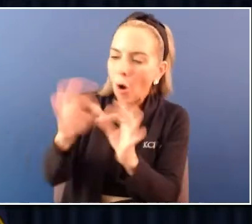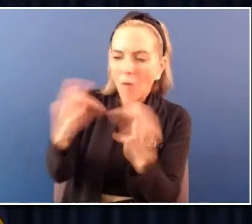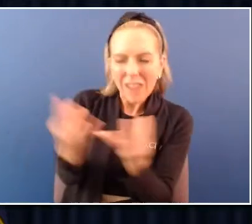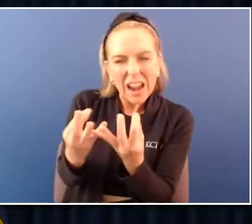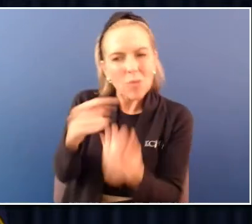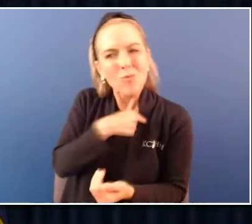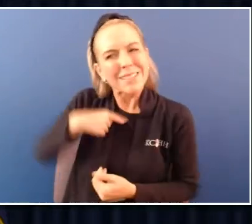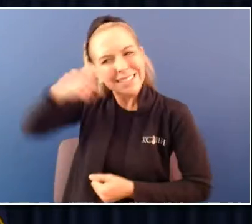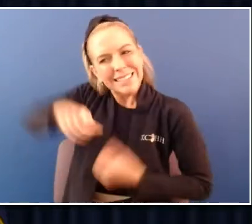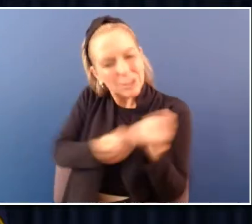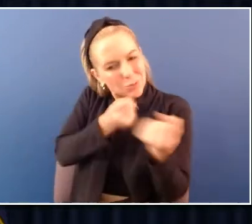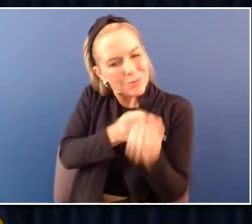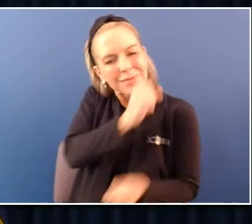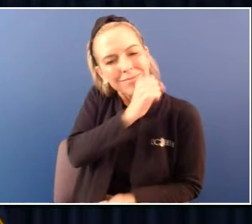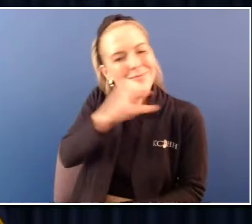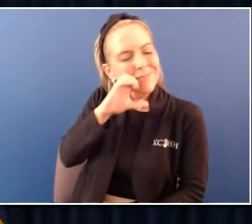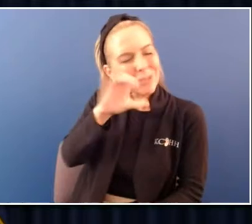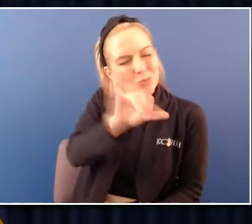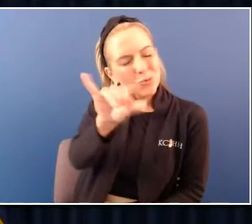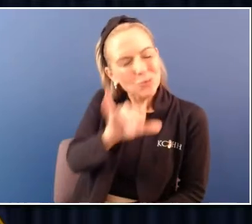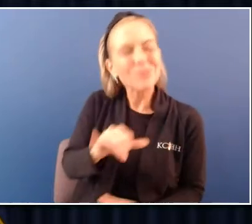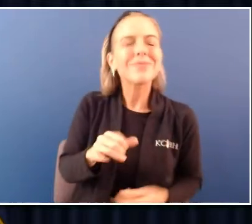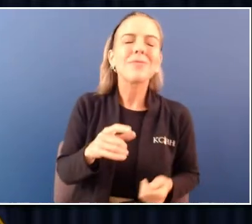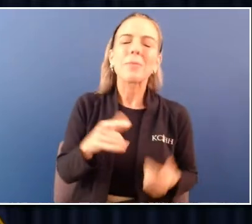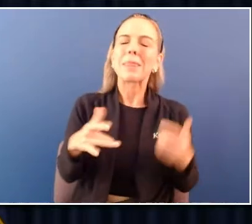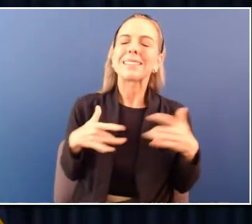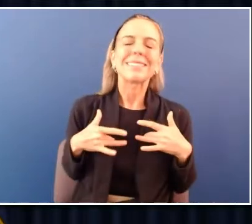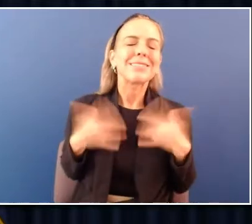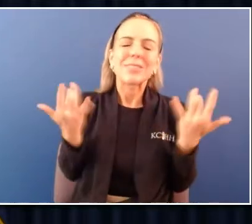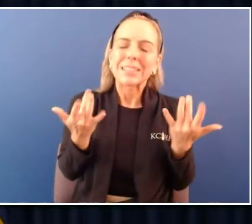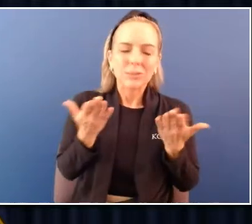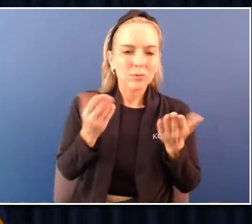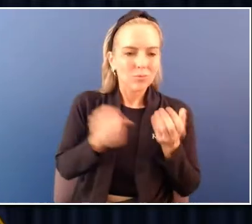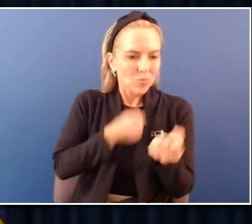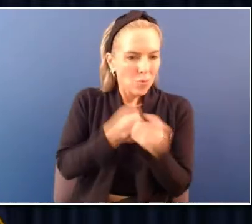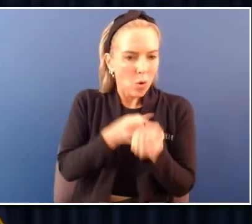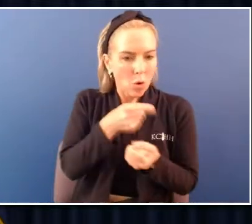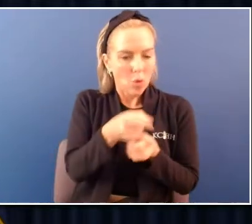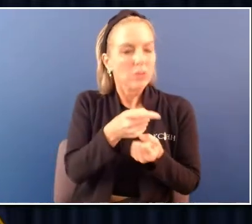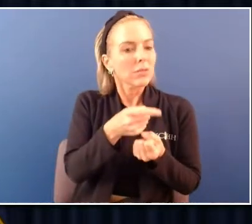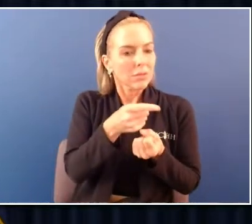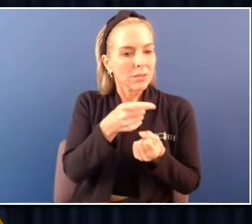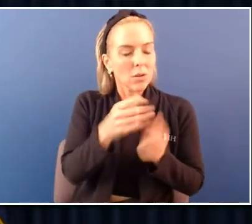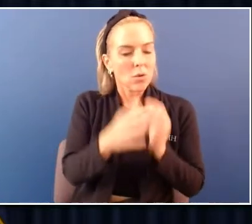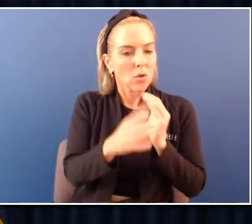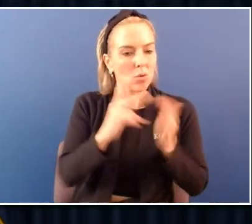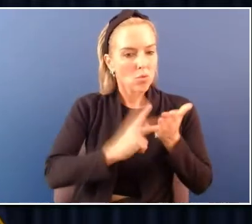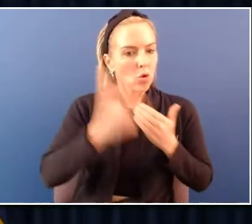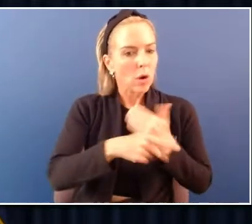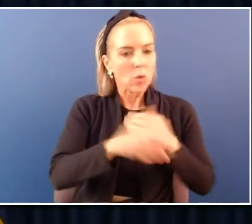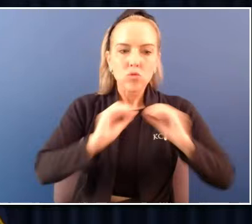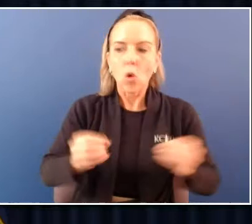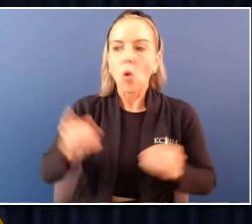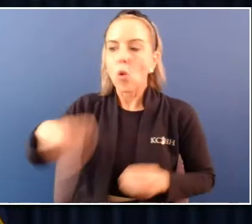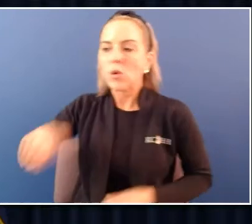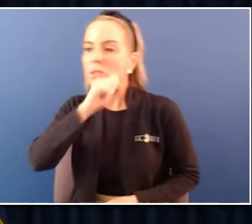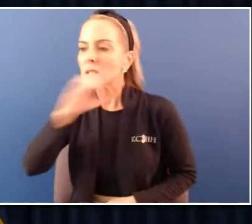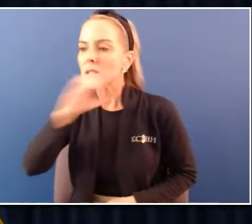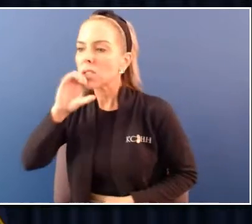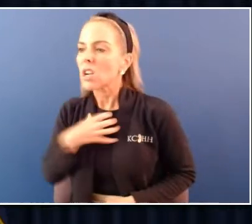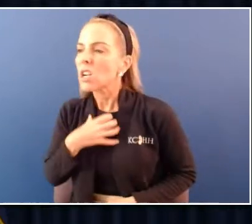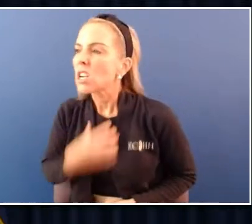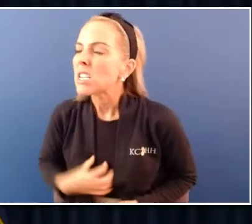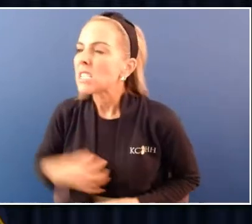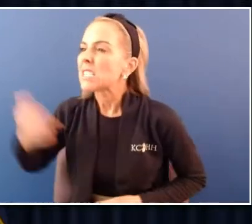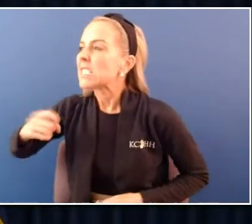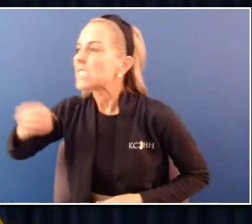our seniors. We're excited to support programs that make sure no senior goes hungry and that help them stay active and healthy. We